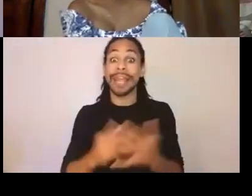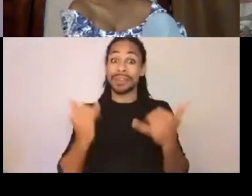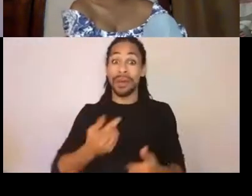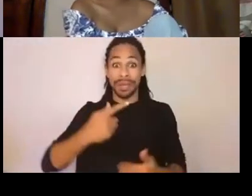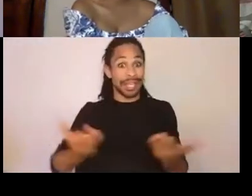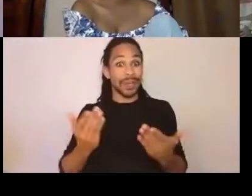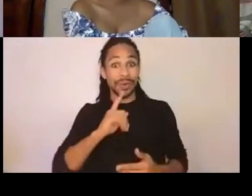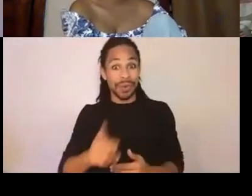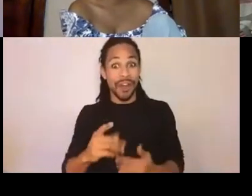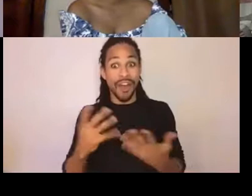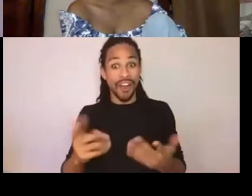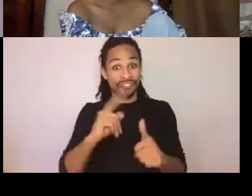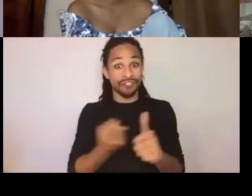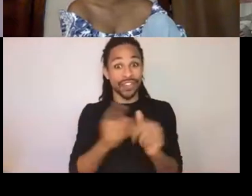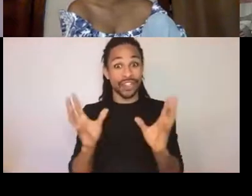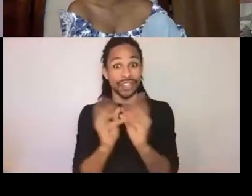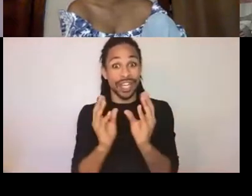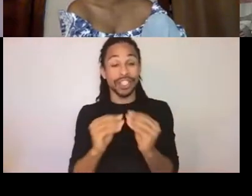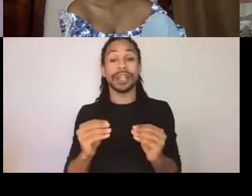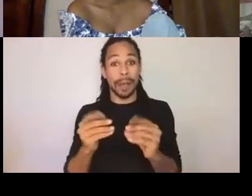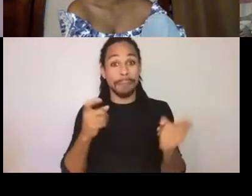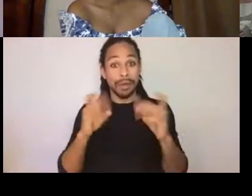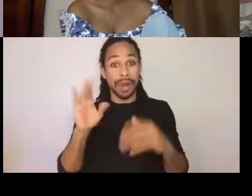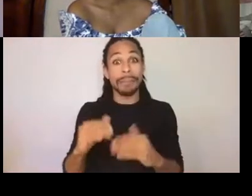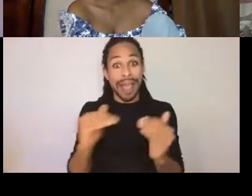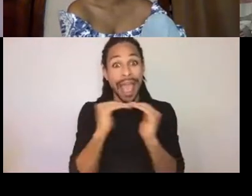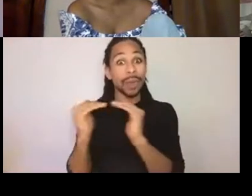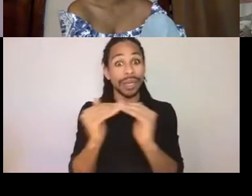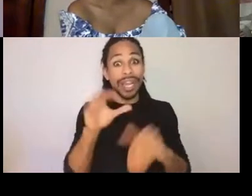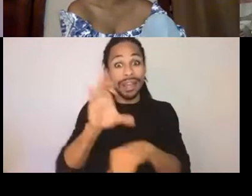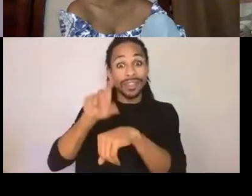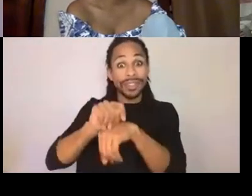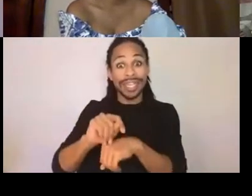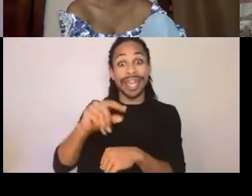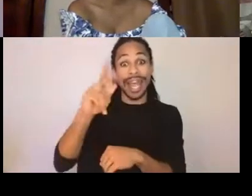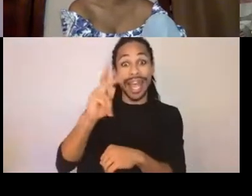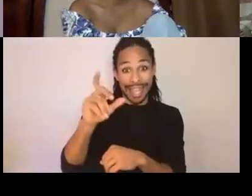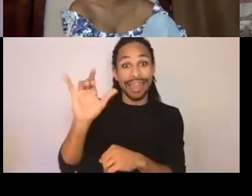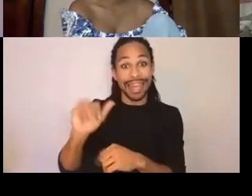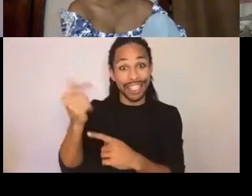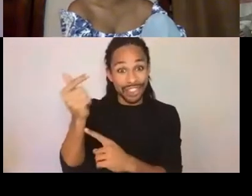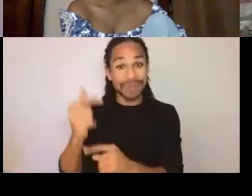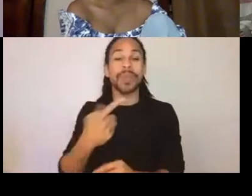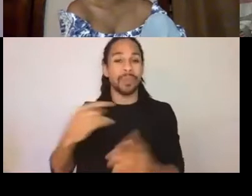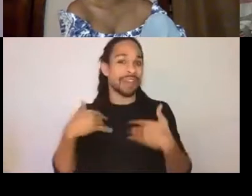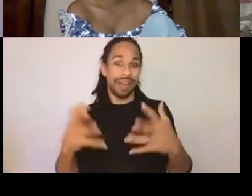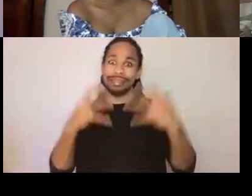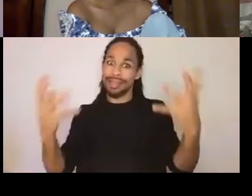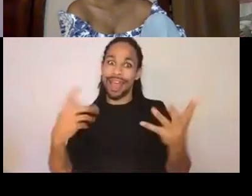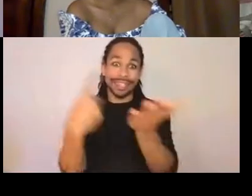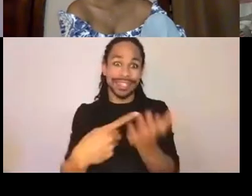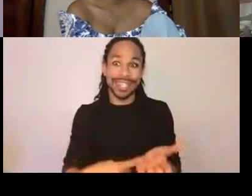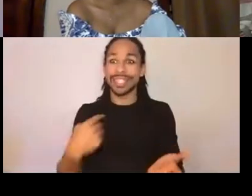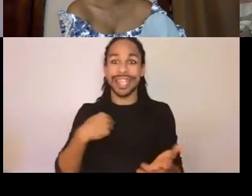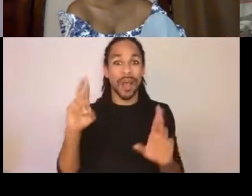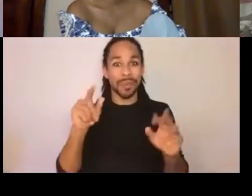session, moderated by equity and justice consultant Rebecca Kelly G. Seeing as we have a lot to cover, I hope you'll join me in welcoming